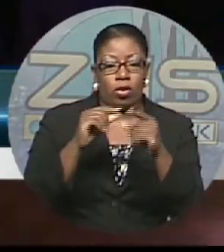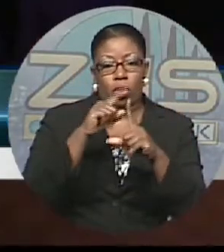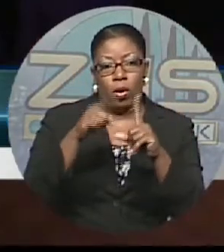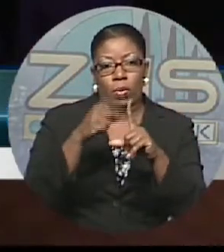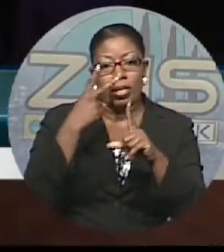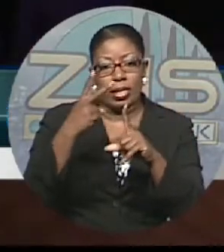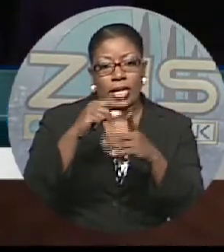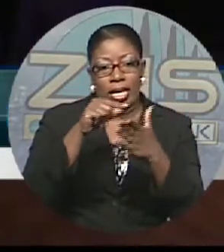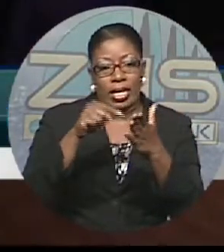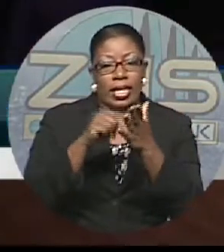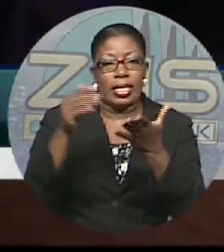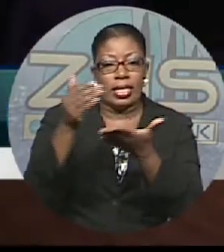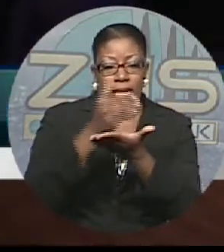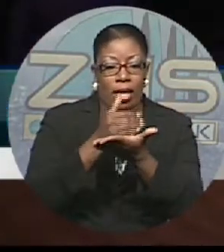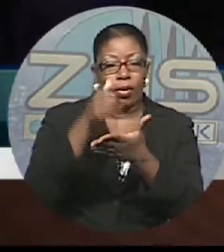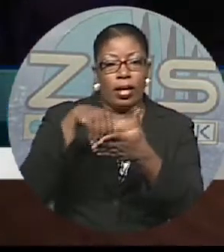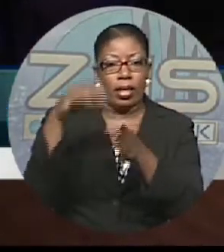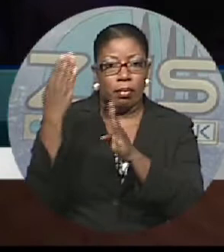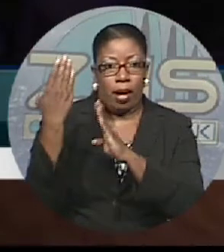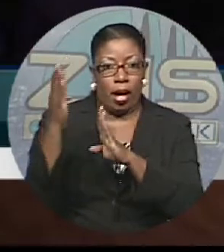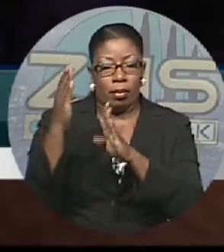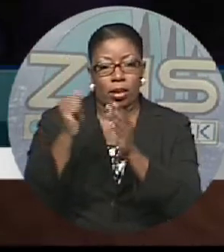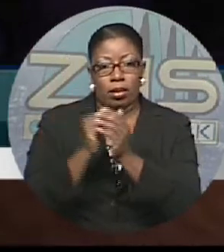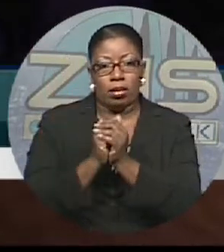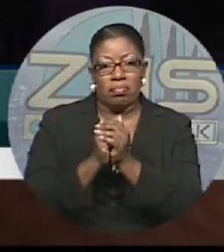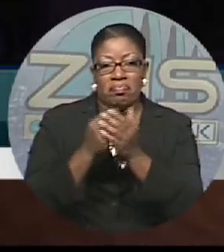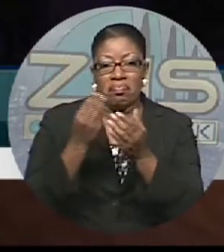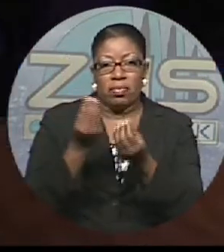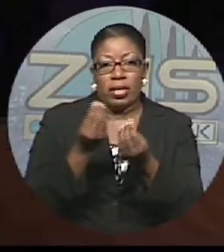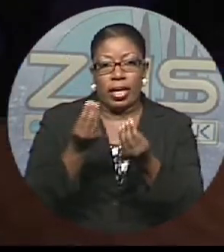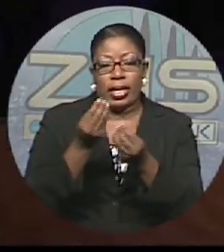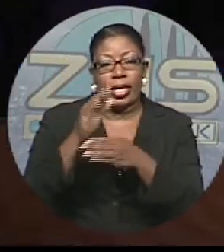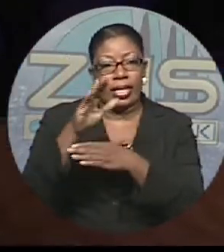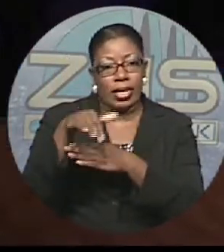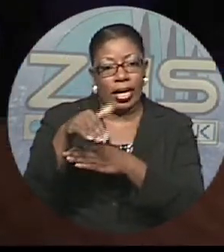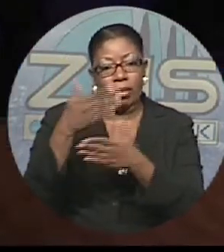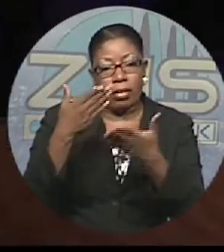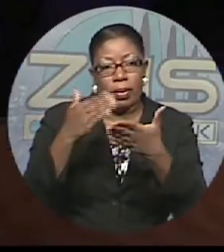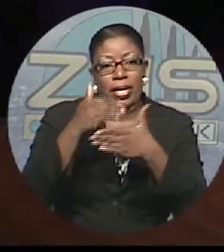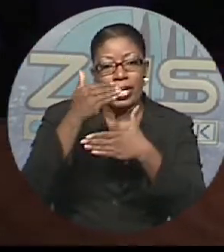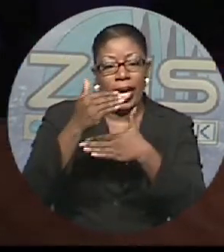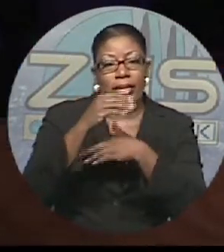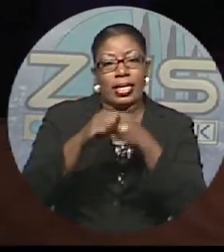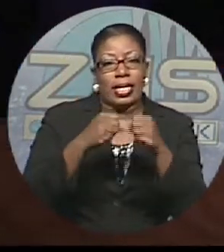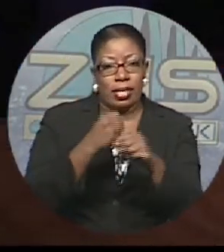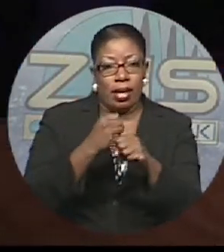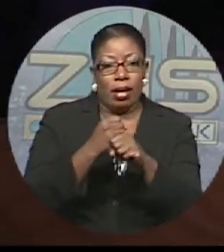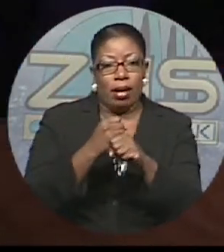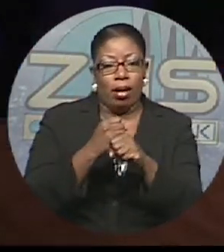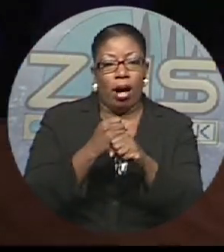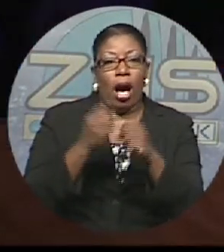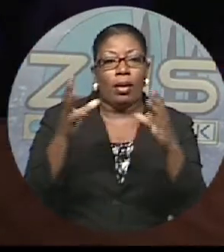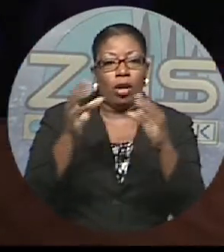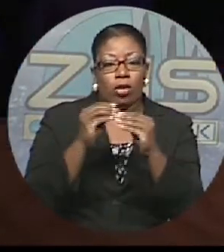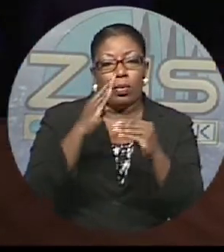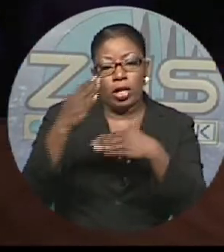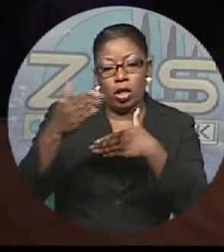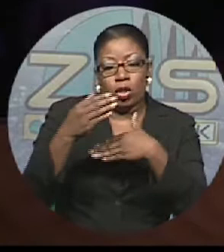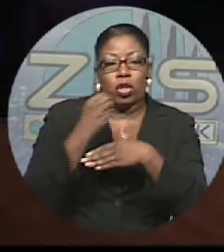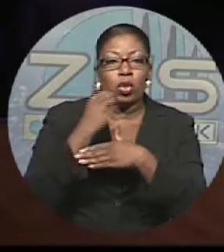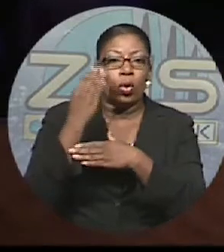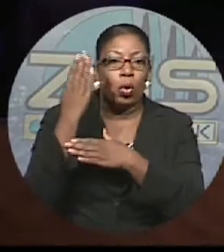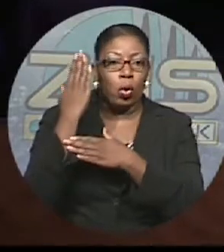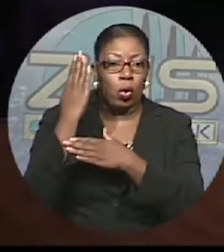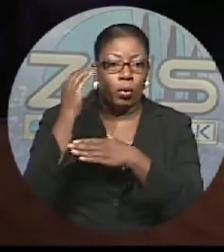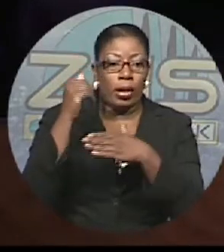see the gathering in the Bahamas? Well, mum's the word for now, but we're told next year's conference will be a little closer to home in Jacksonville,